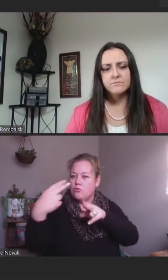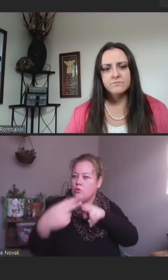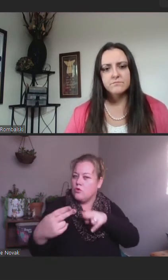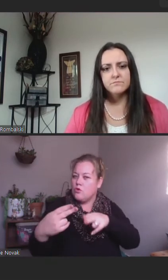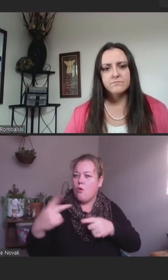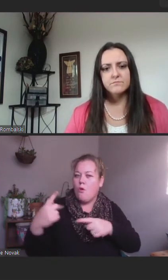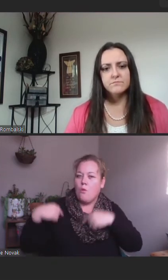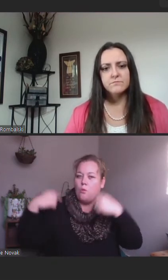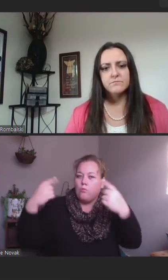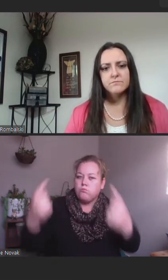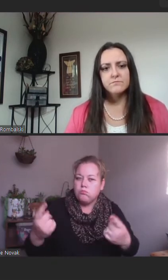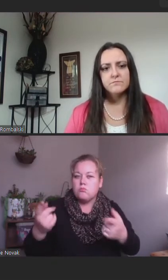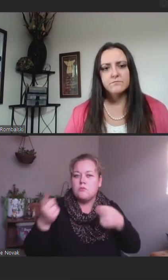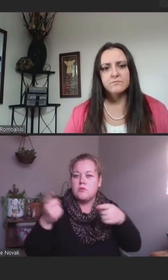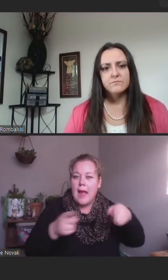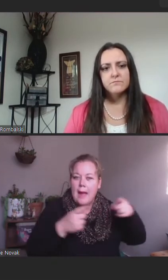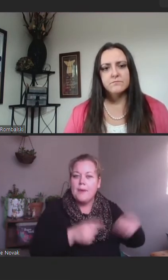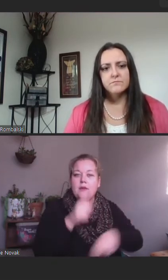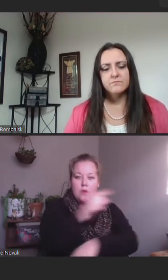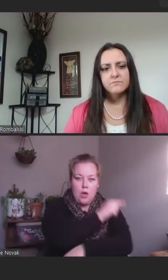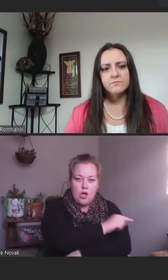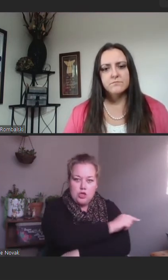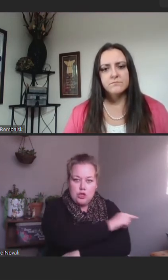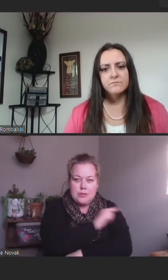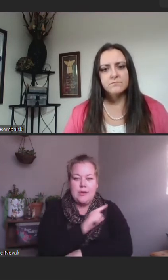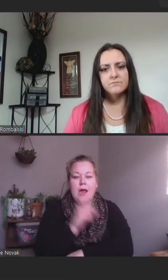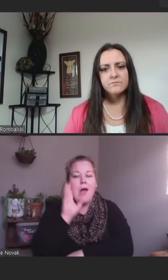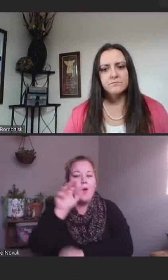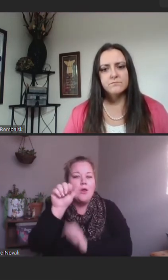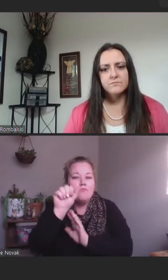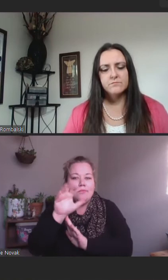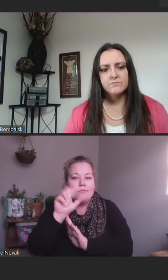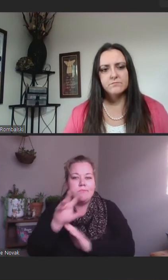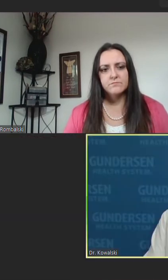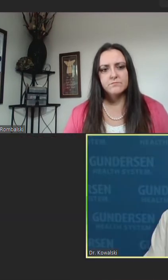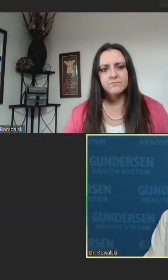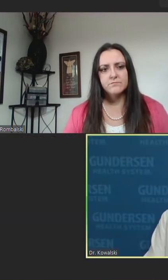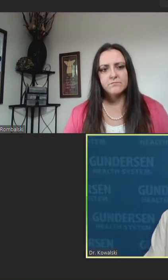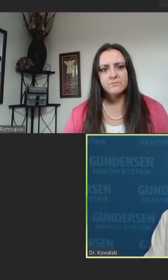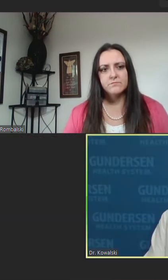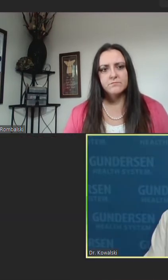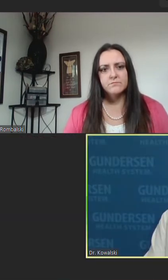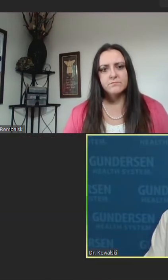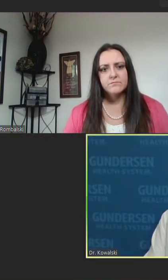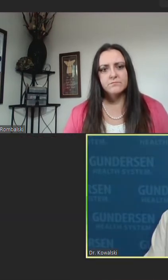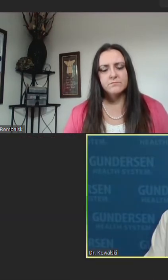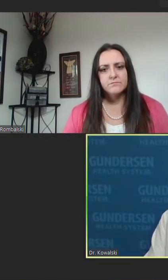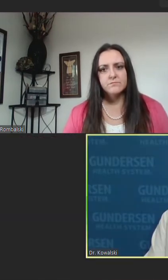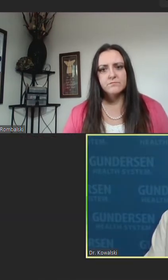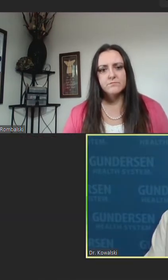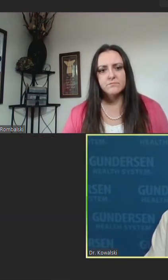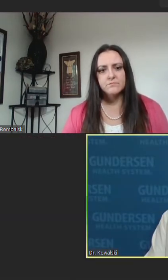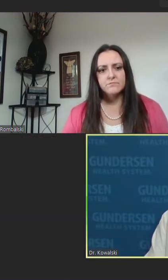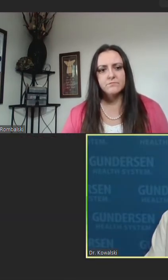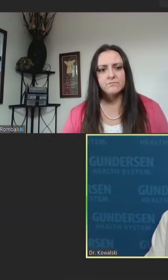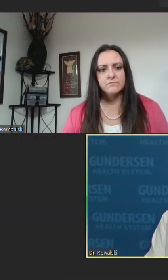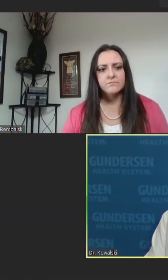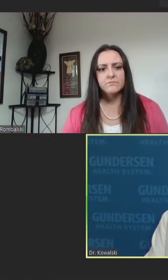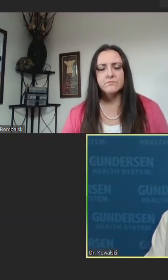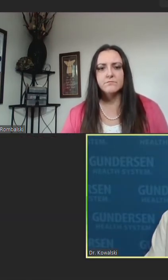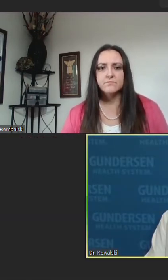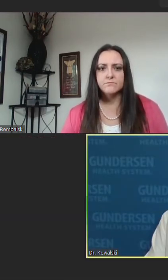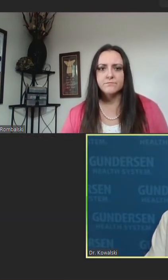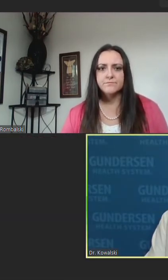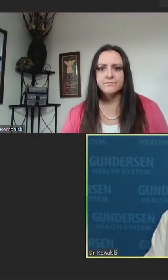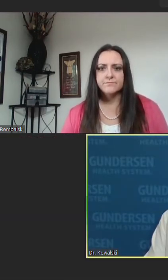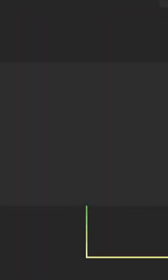in particular. I'm going to share some numbers. You know, here at the Gunderson La Crosse campus, we've had over 50 patients as